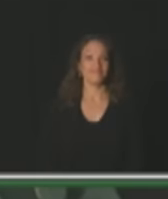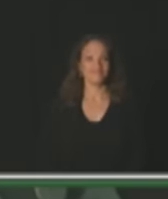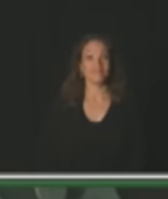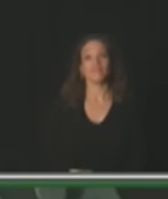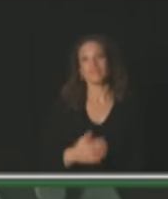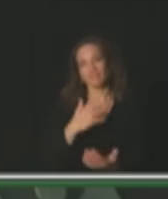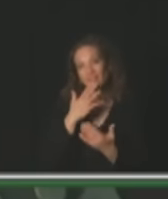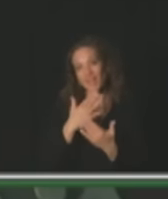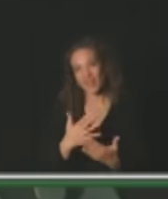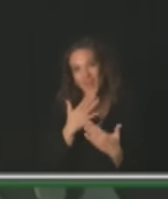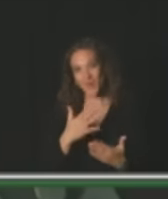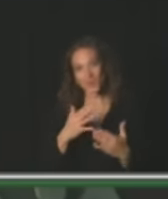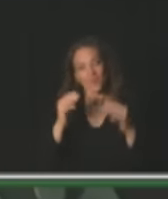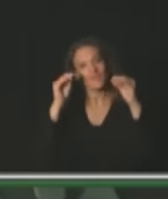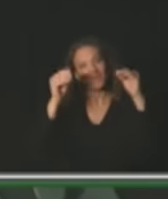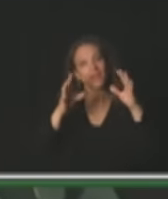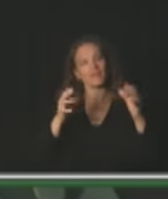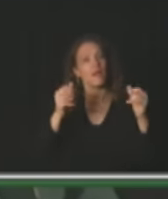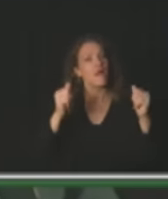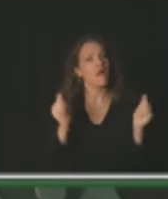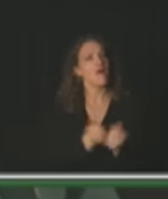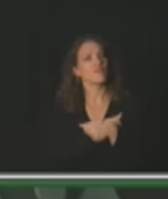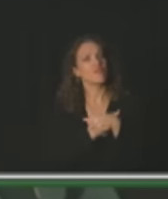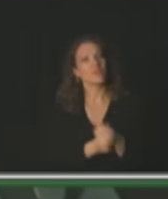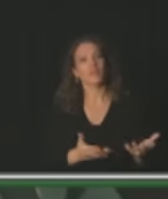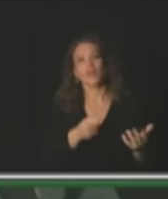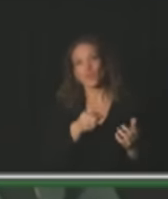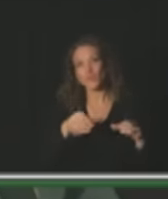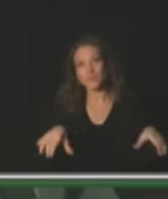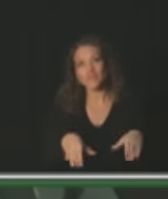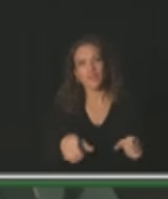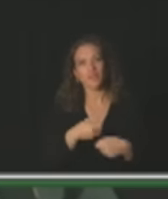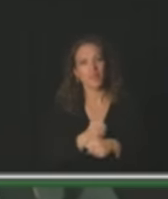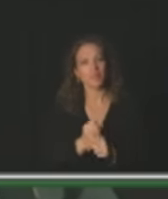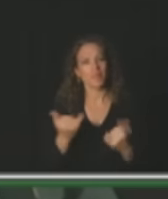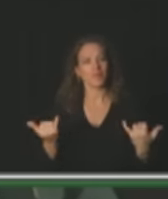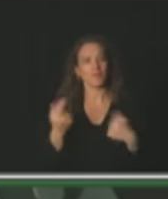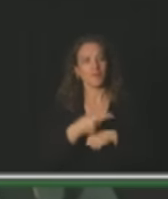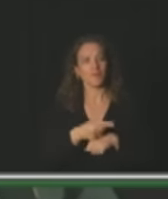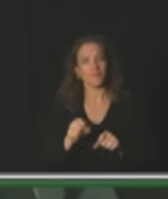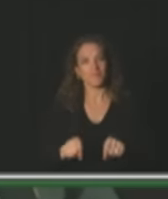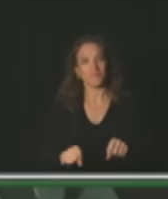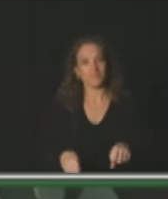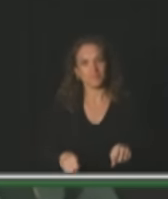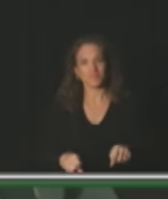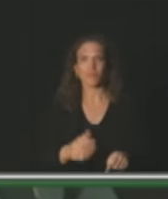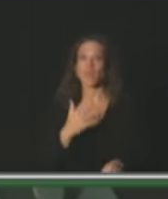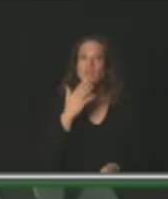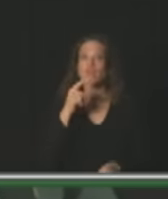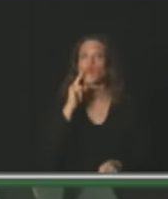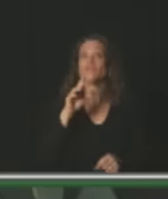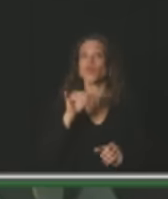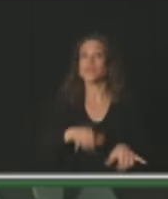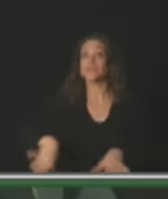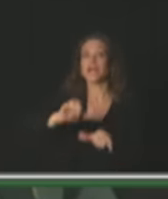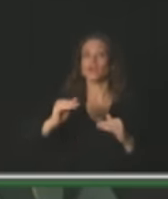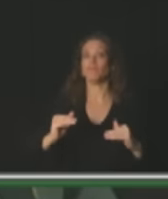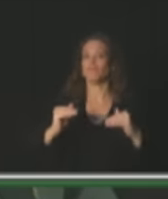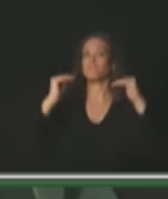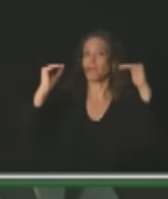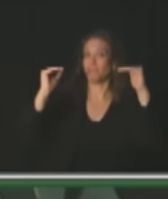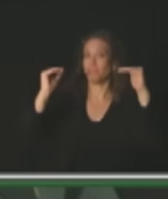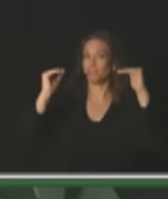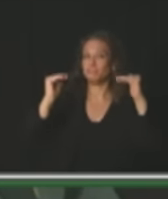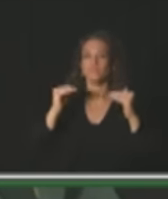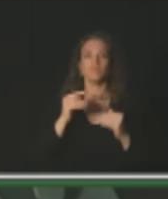Thank you, faculty, for everything that you have done to make this day possible. Thank you for your high standards, for the